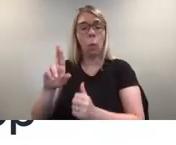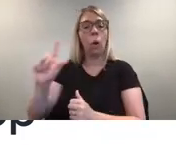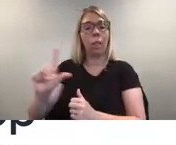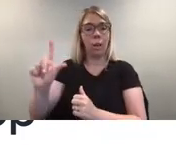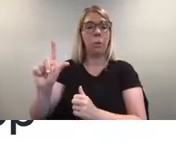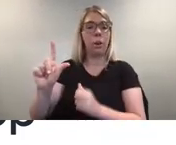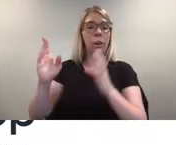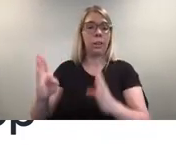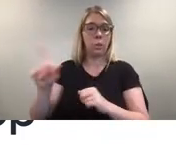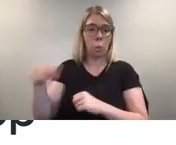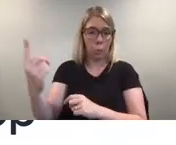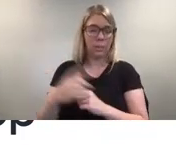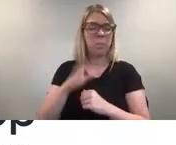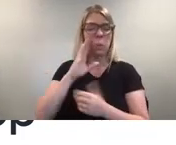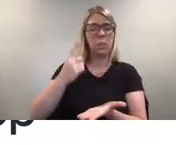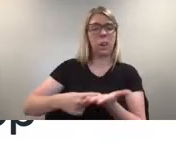later.